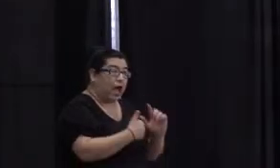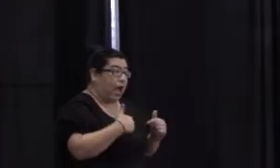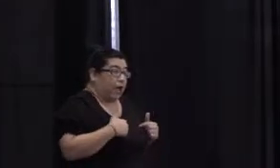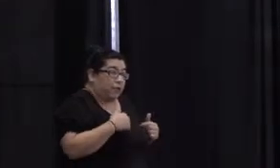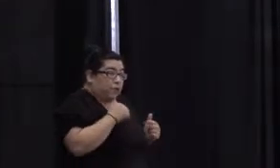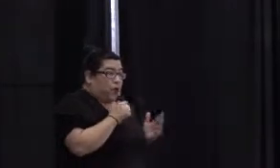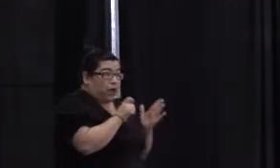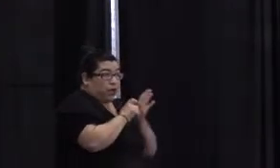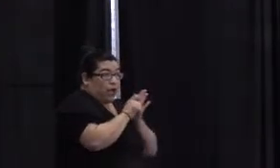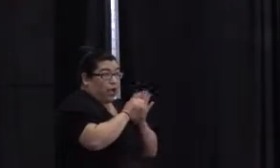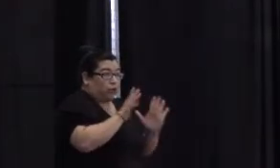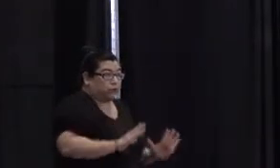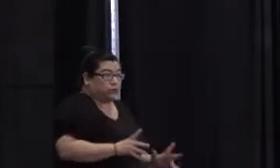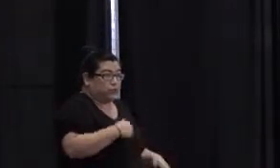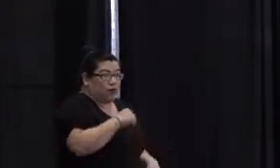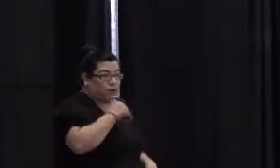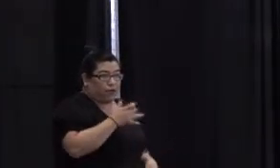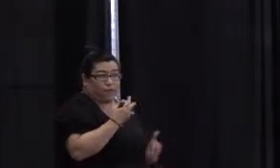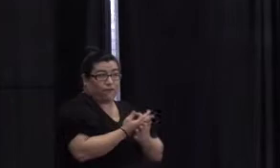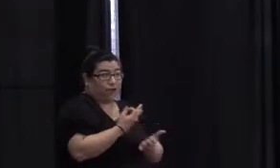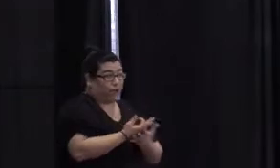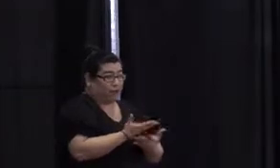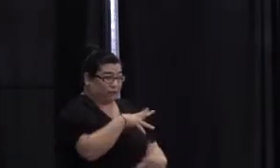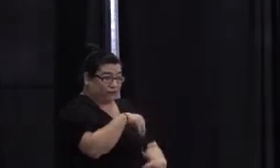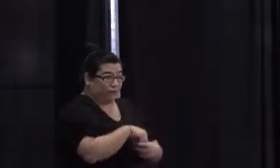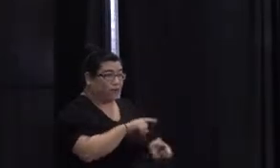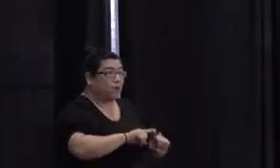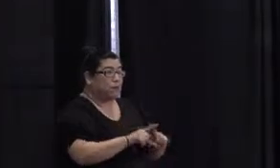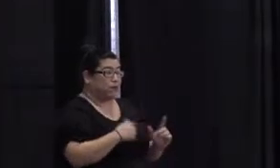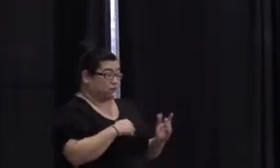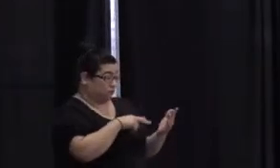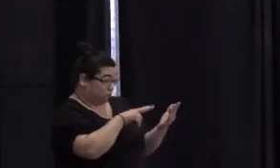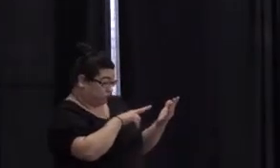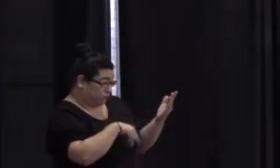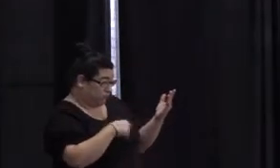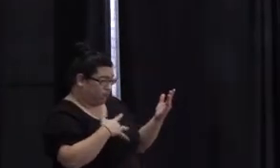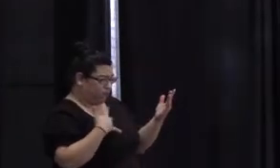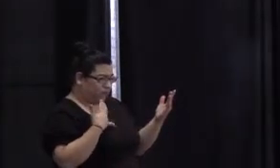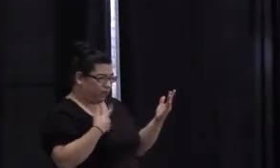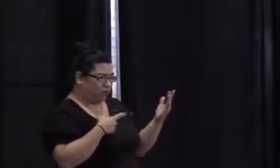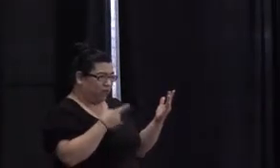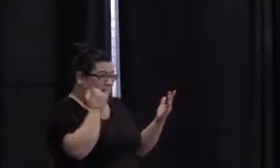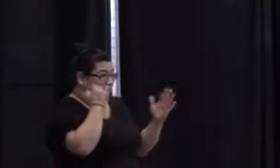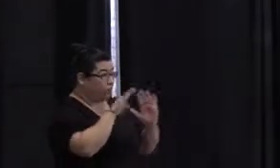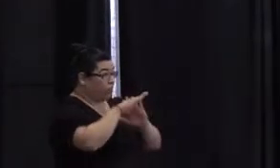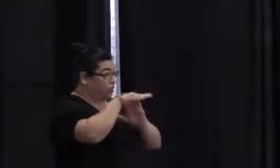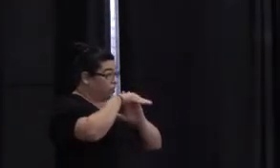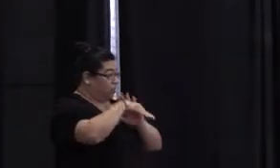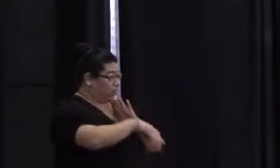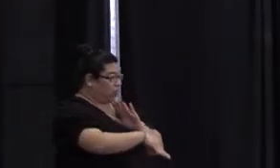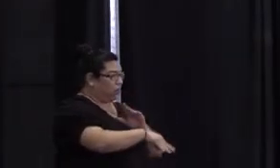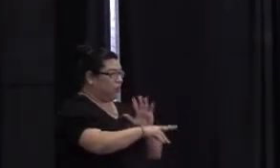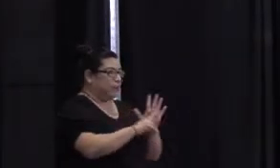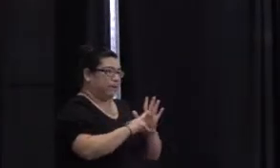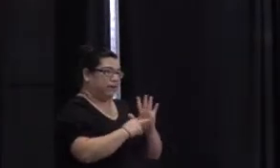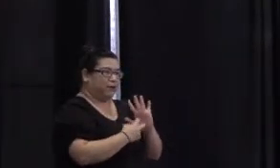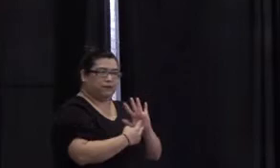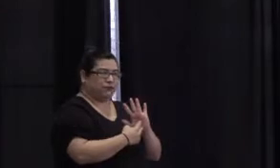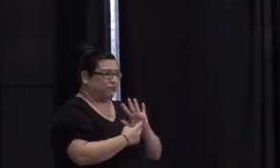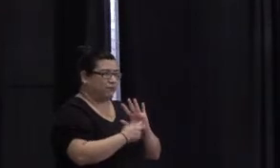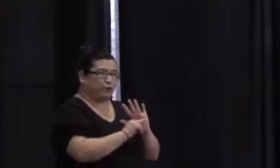accountant, I'm not a finance guy, but it seems to me that if it's going this way, that's not a